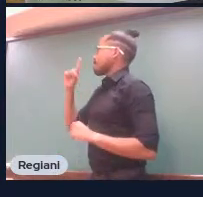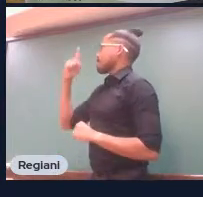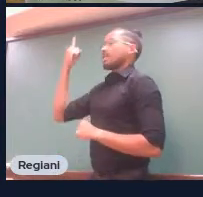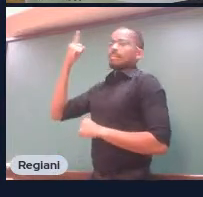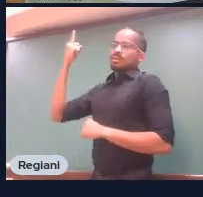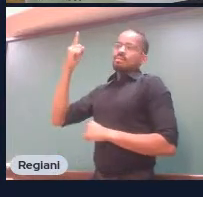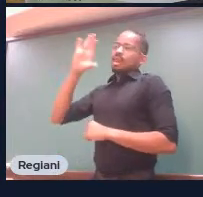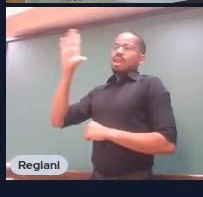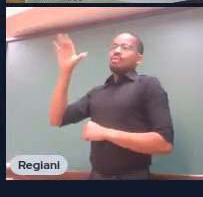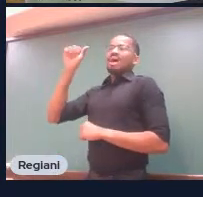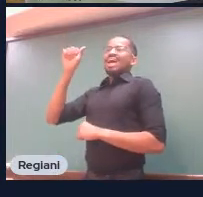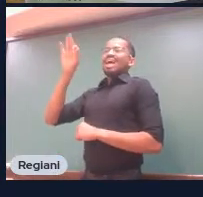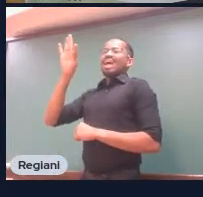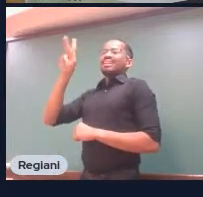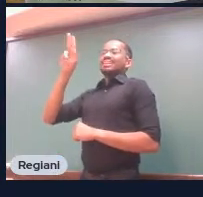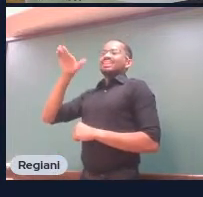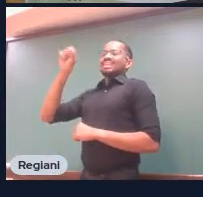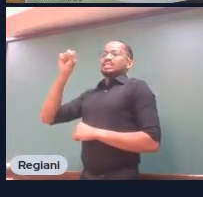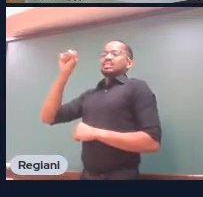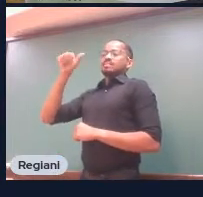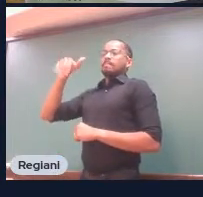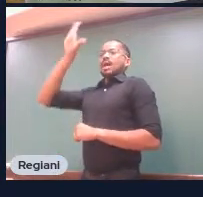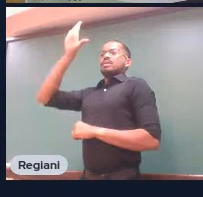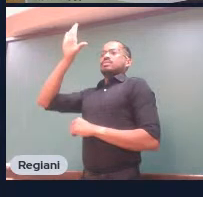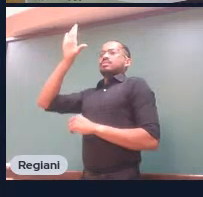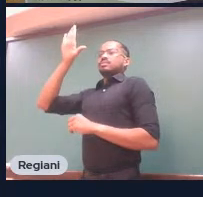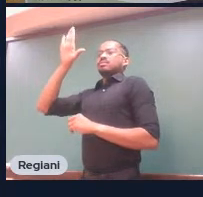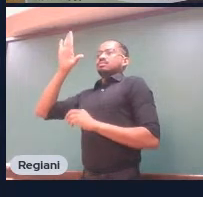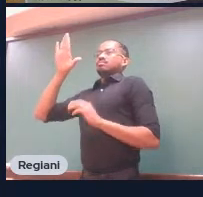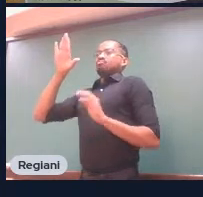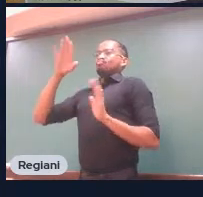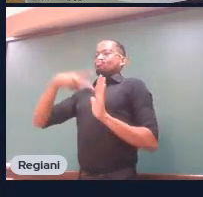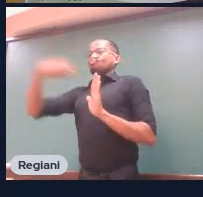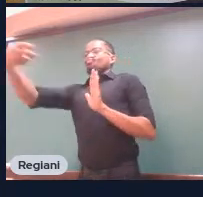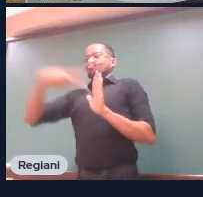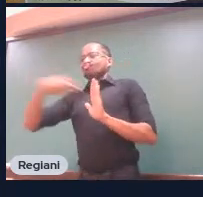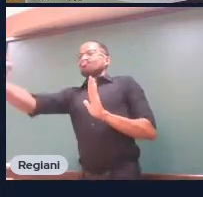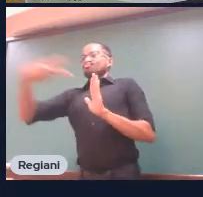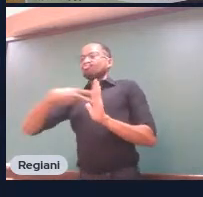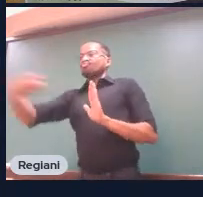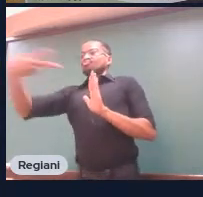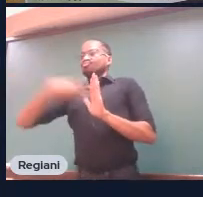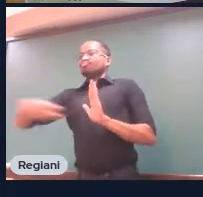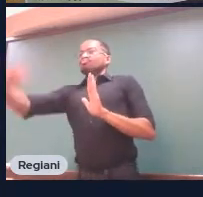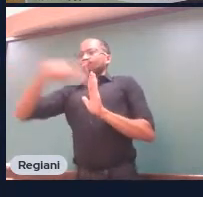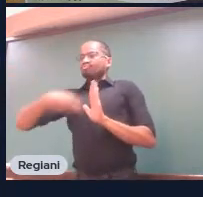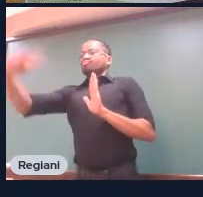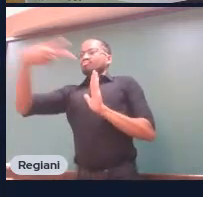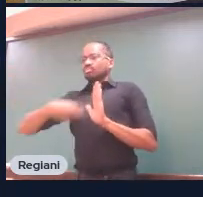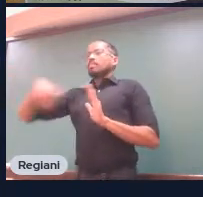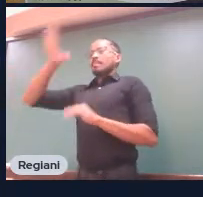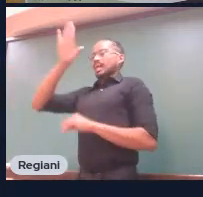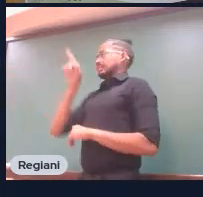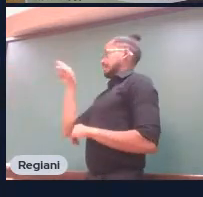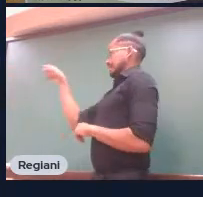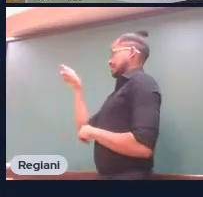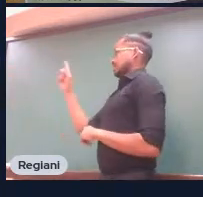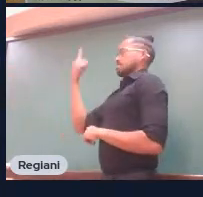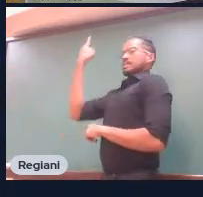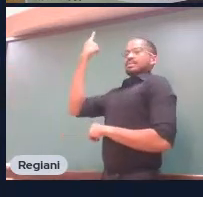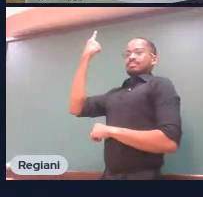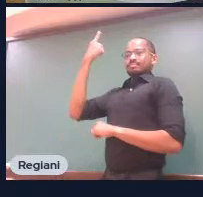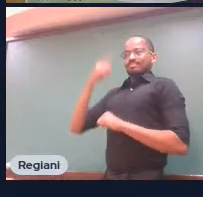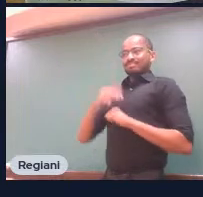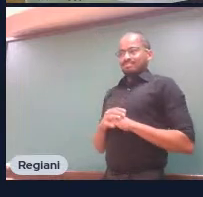most cited, or the second most cited article in the dictionary, in the journal Dictionaries. It's an article